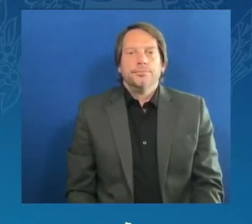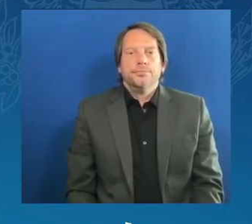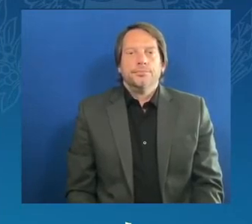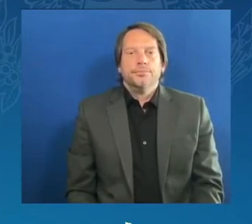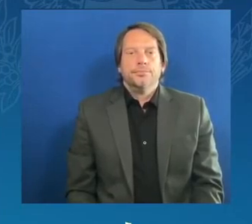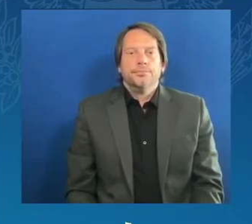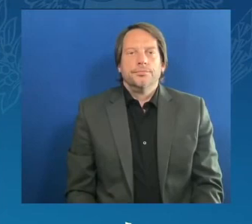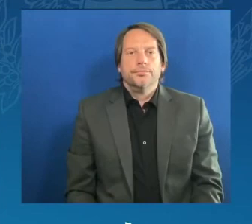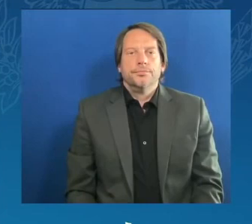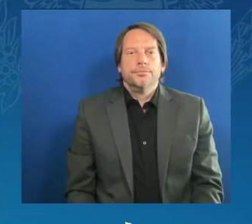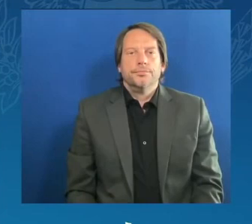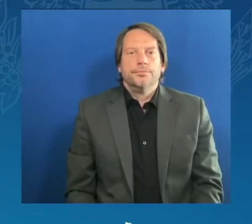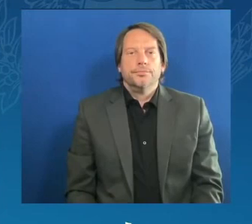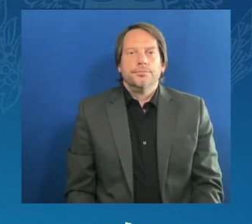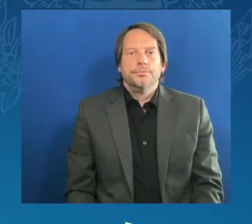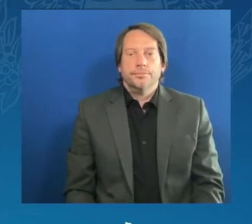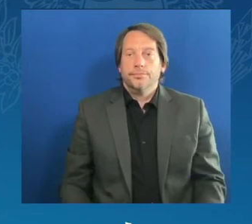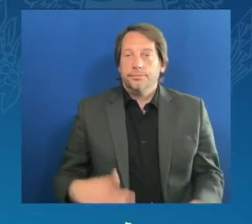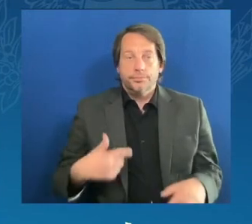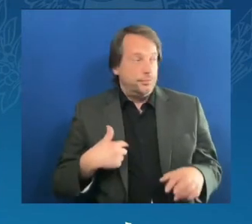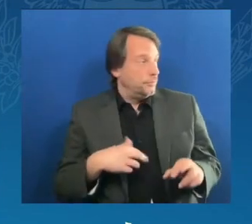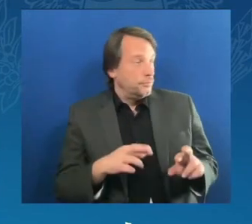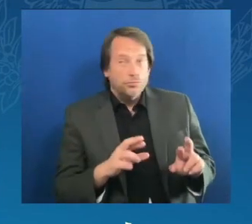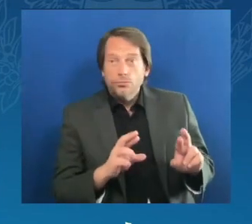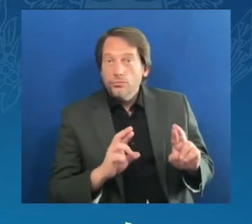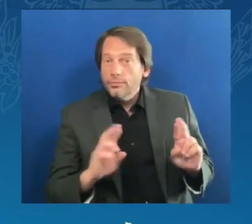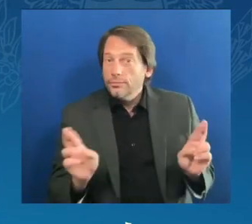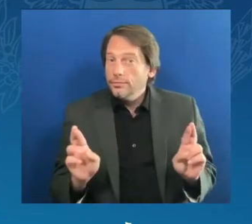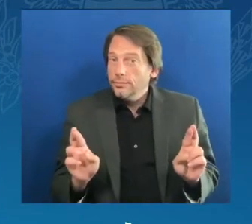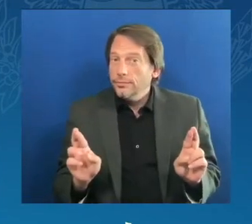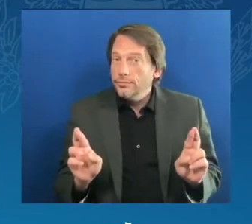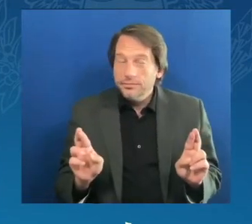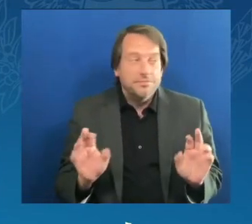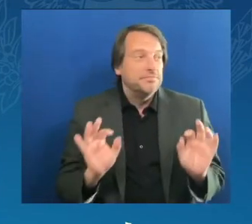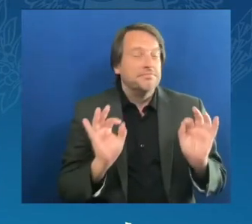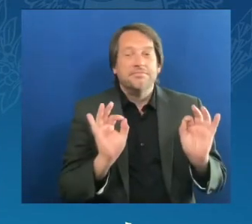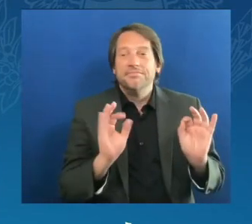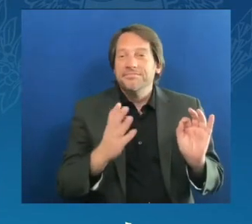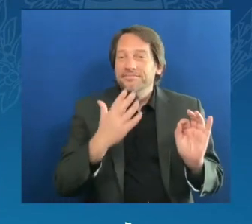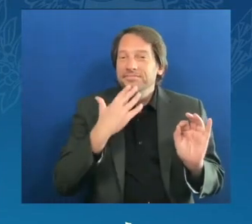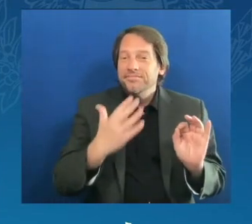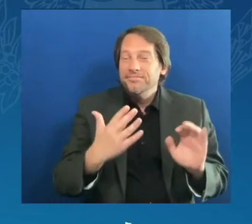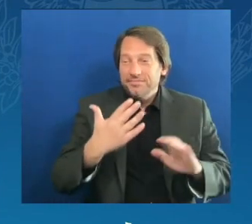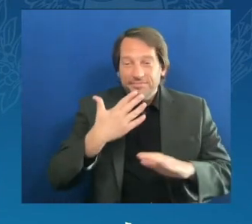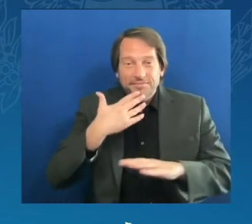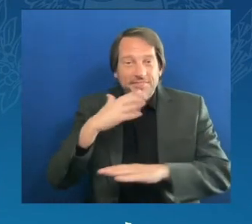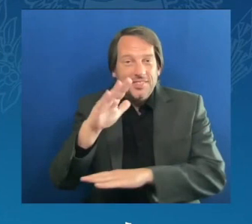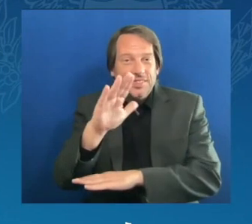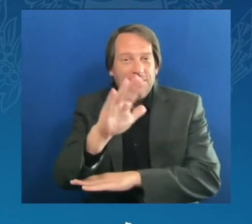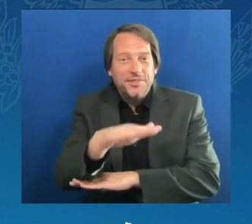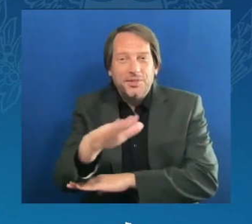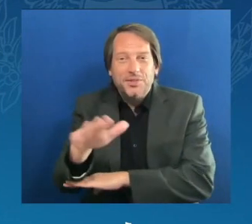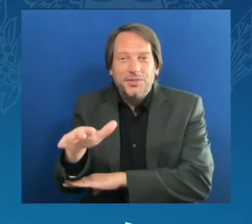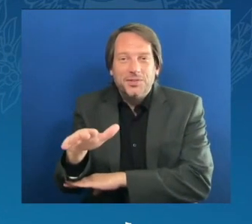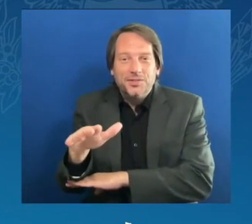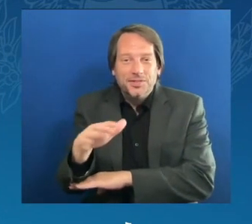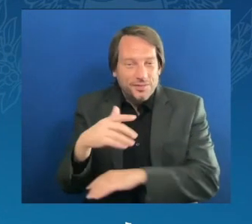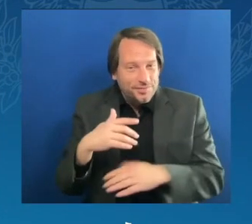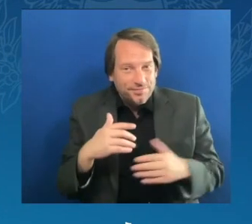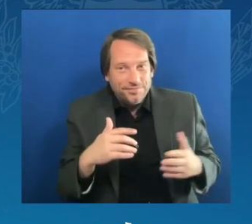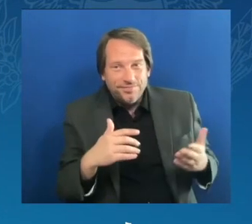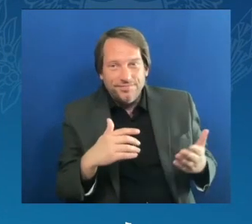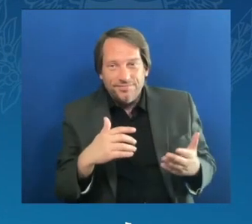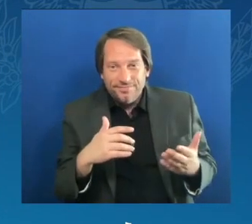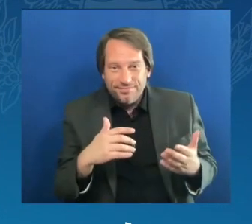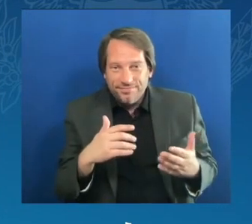we ready? Yes. Okay, thank you. Good afternoon. President Arévalo, welcome to Washington, D.C. It is good to